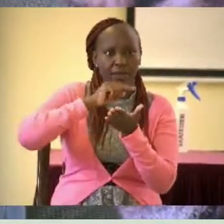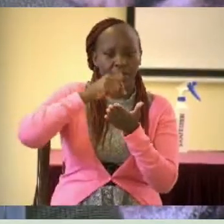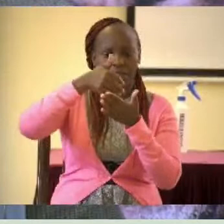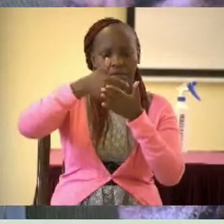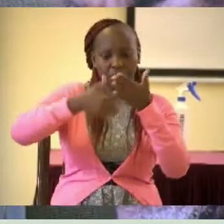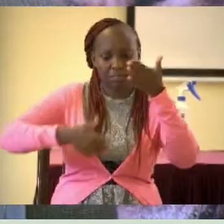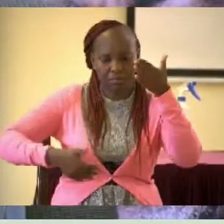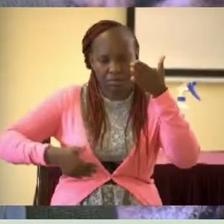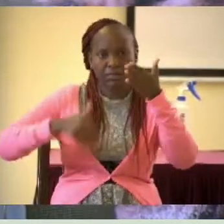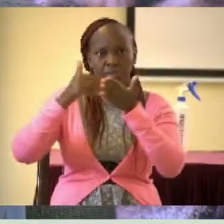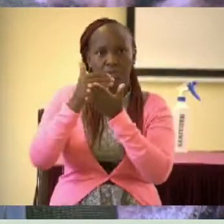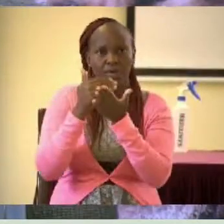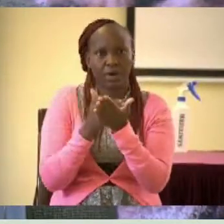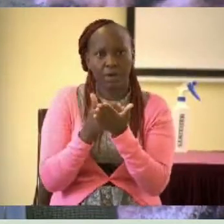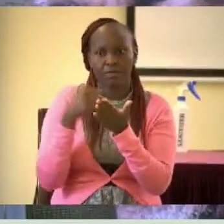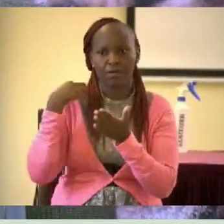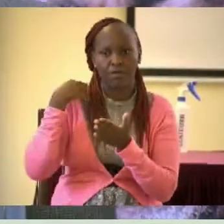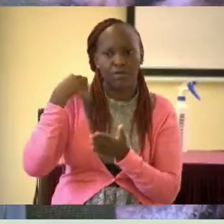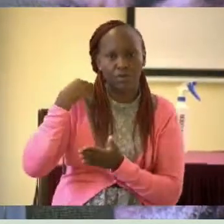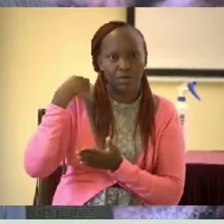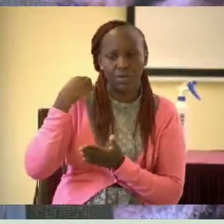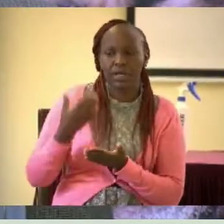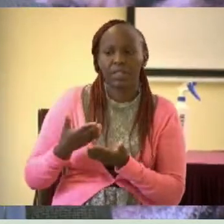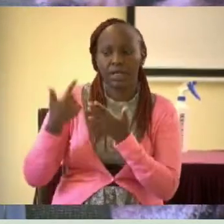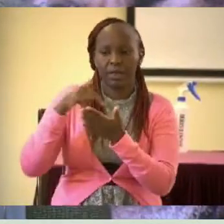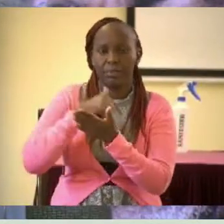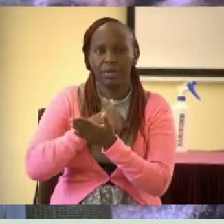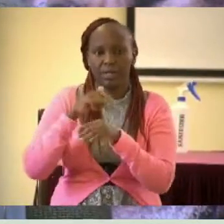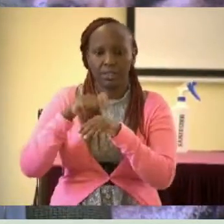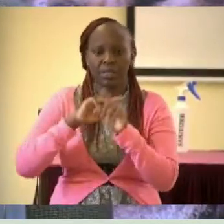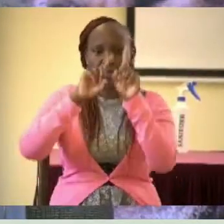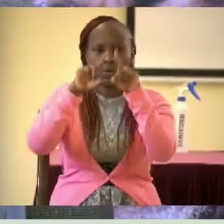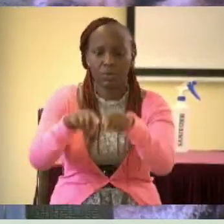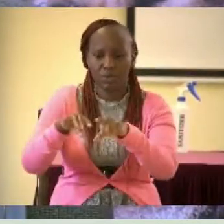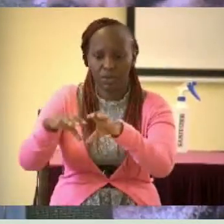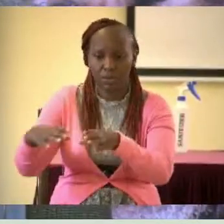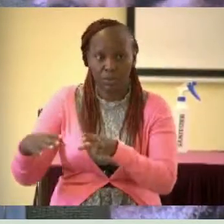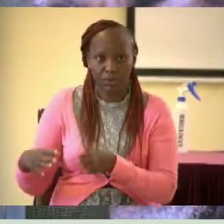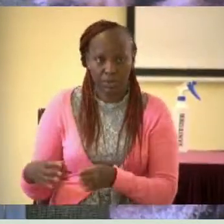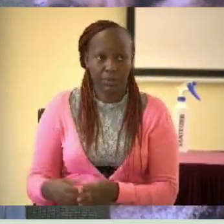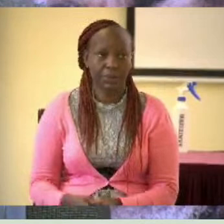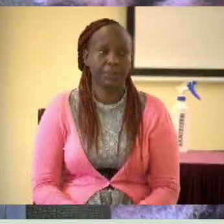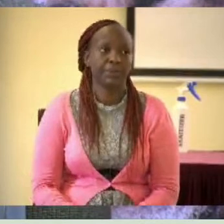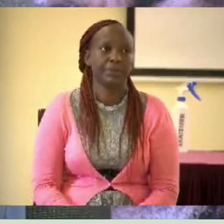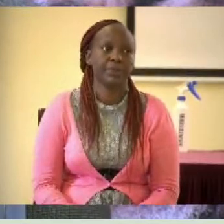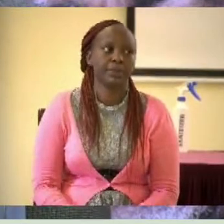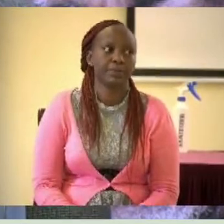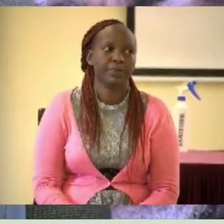in that program, and they help us when we go to the community.